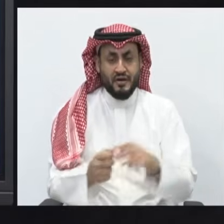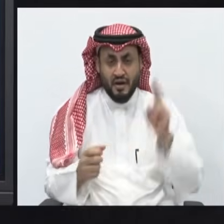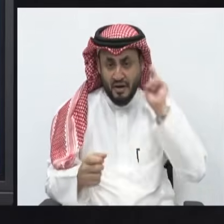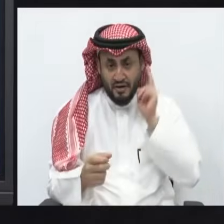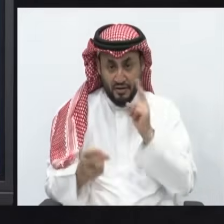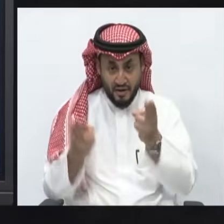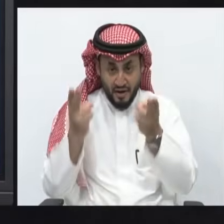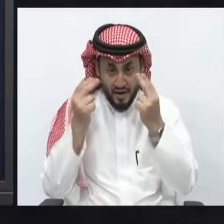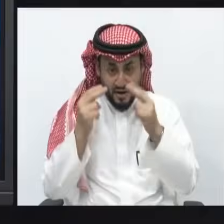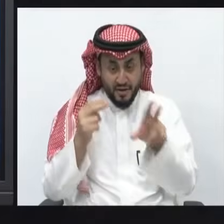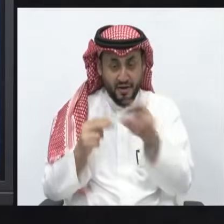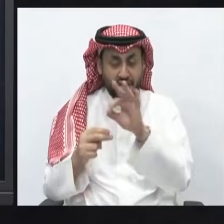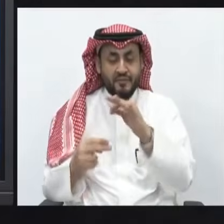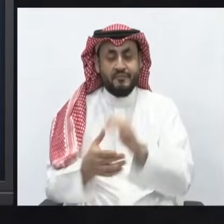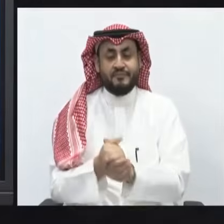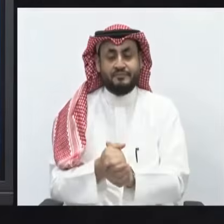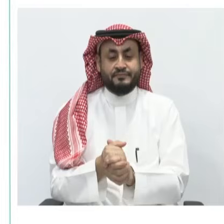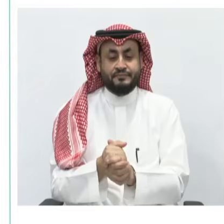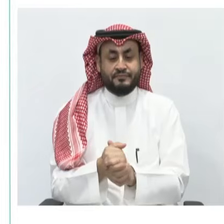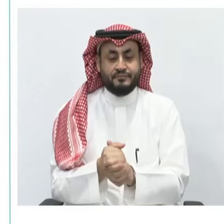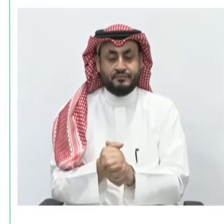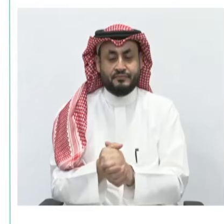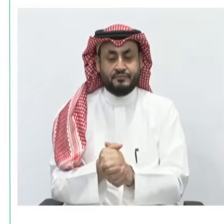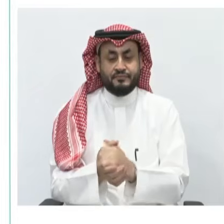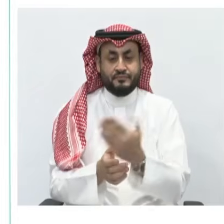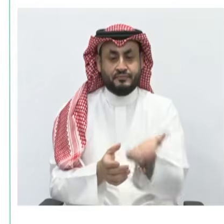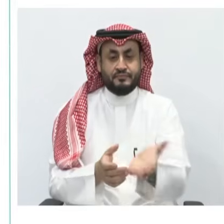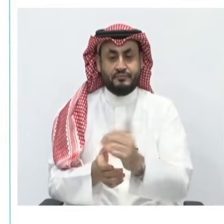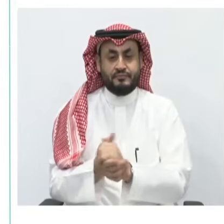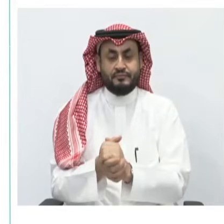and repeat with them. Okay, let's start.